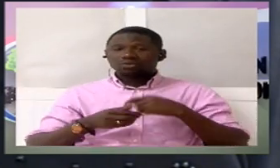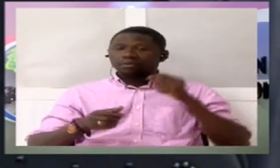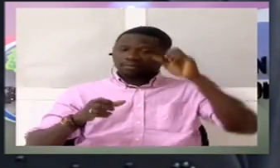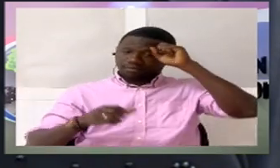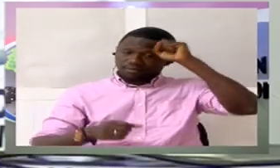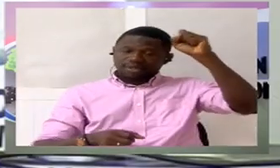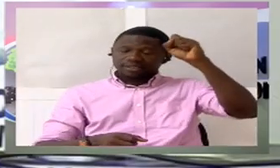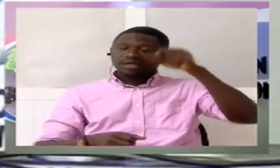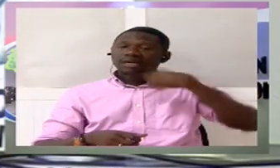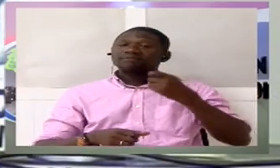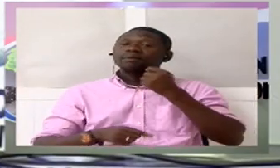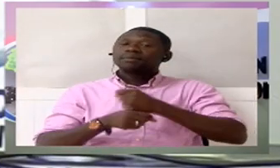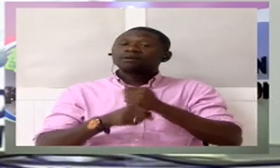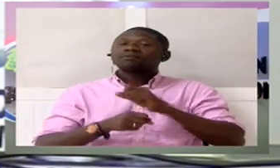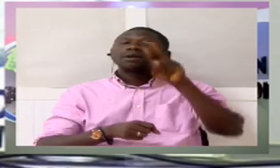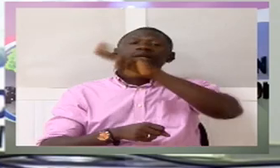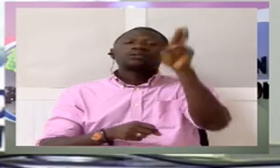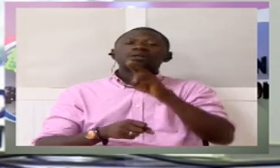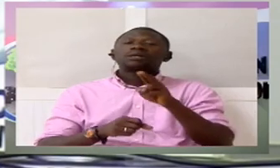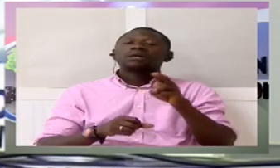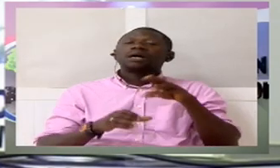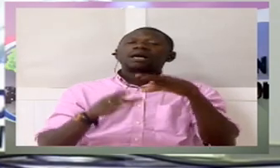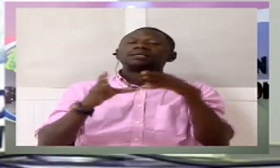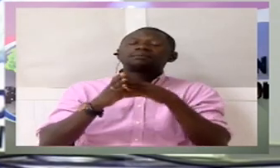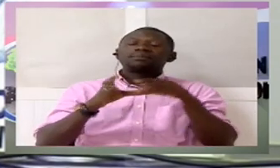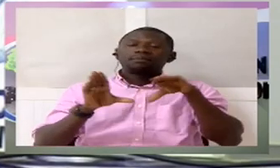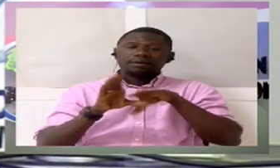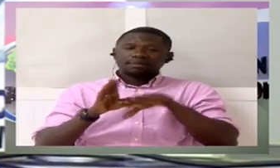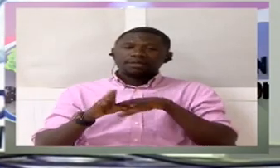of parliament in 2001 to